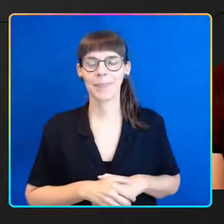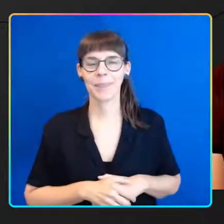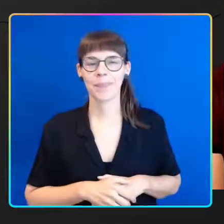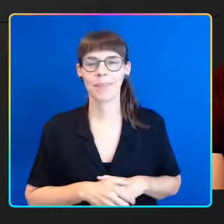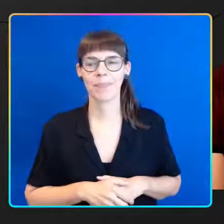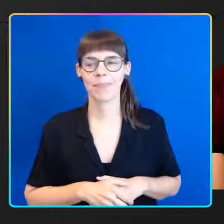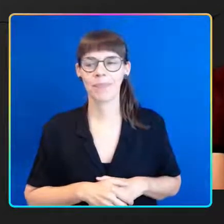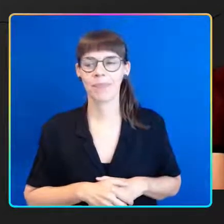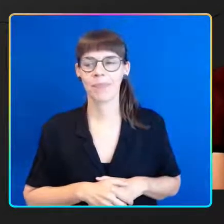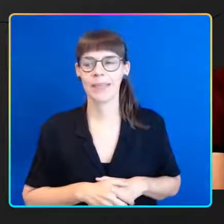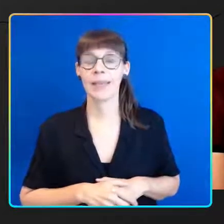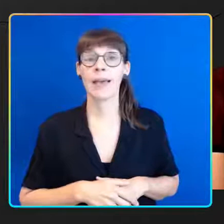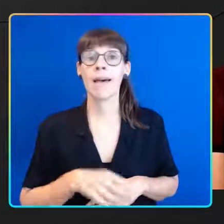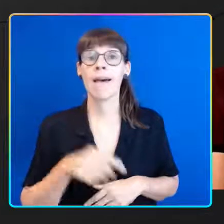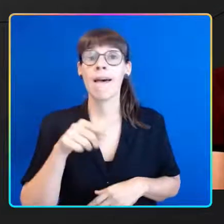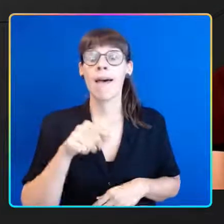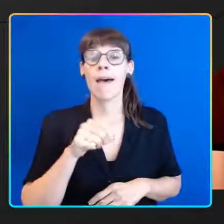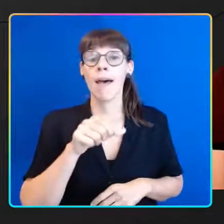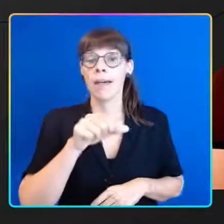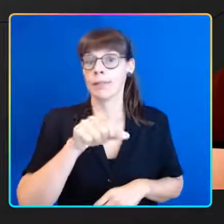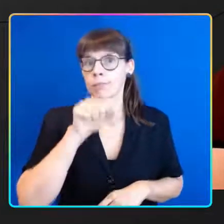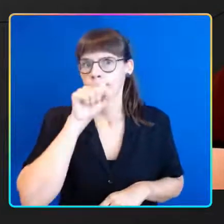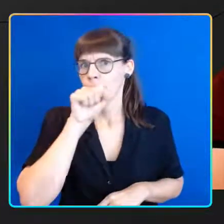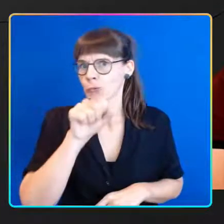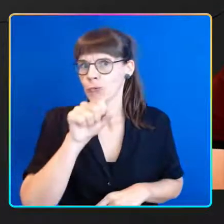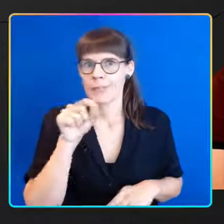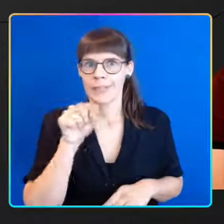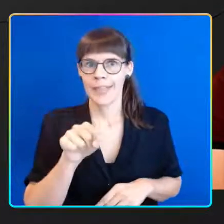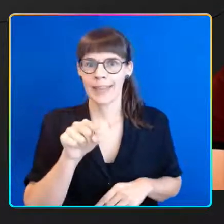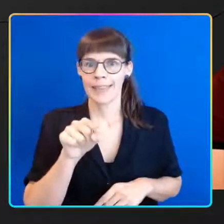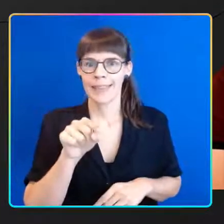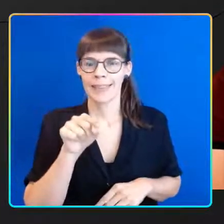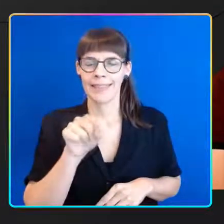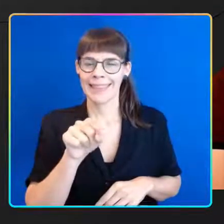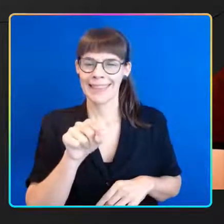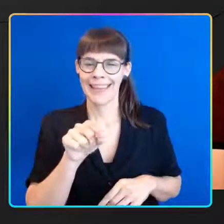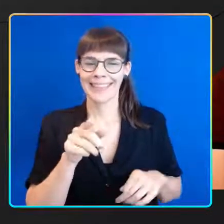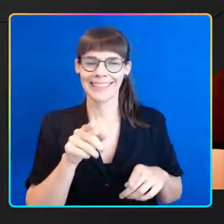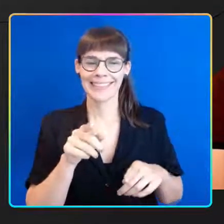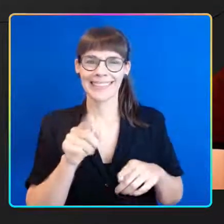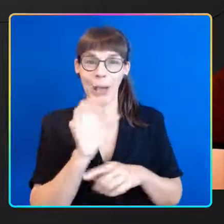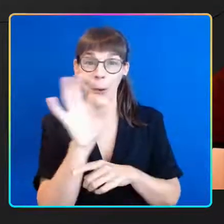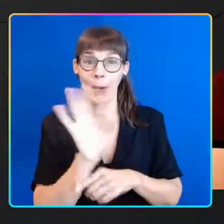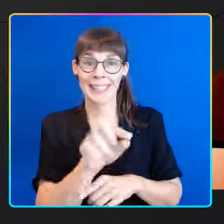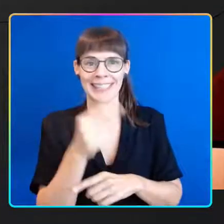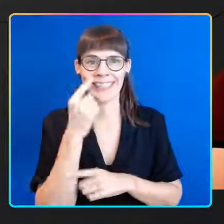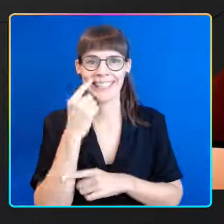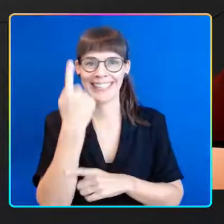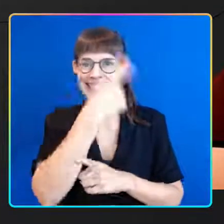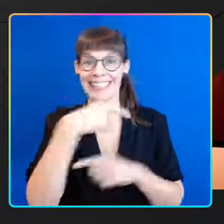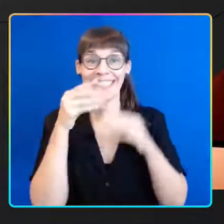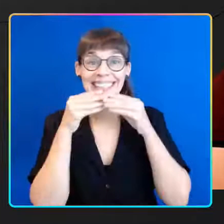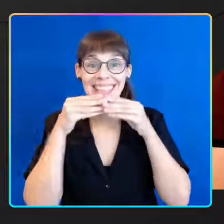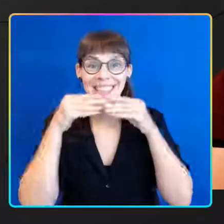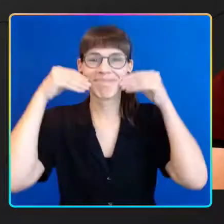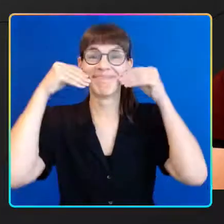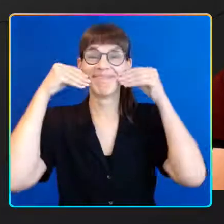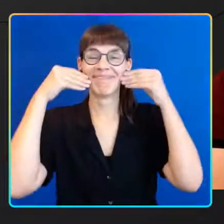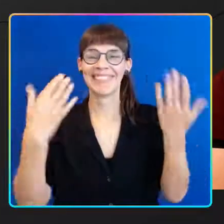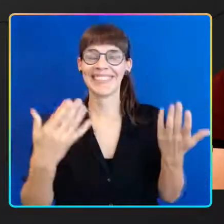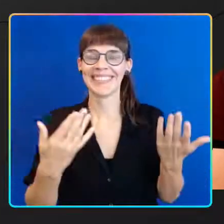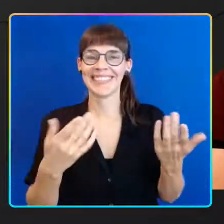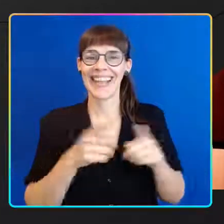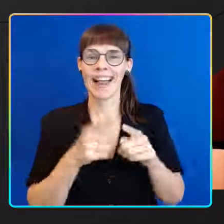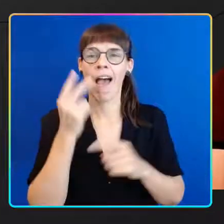Love that. And interesting, that question just triggered that smile. I think that's what we were kind of looking for. People look very fondly back on